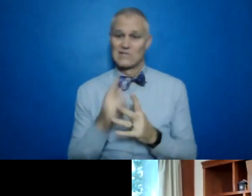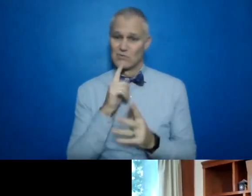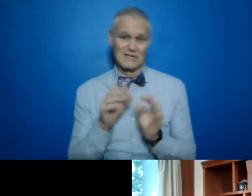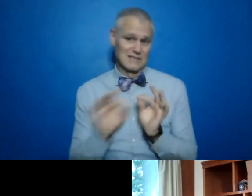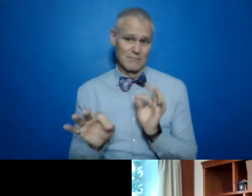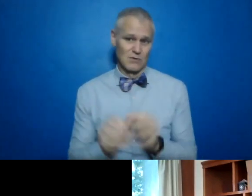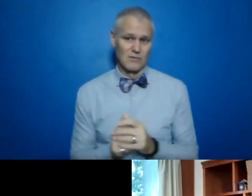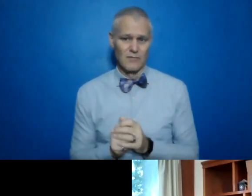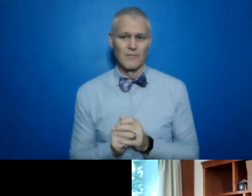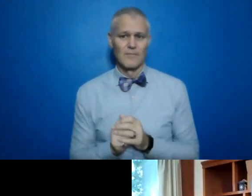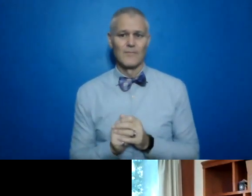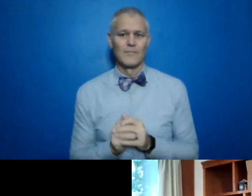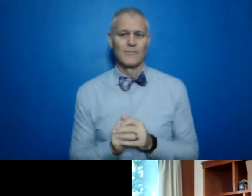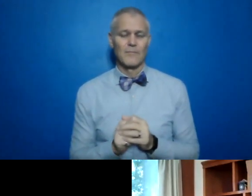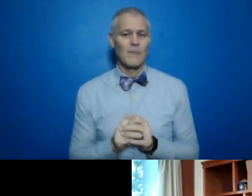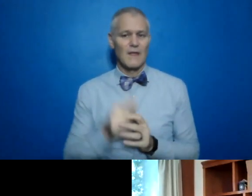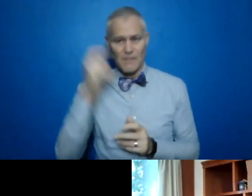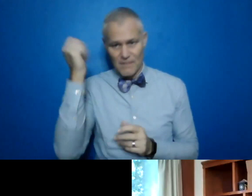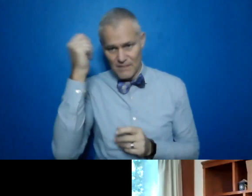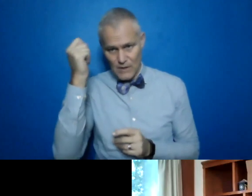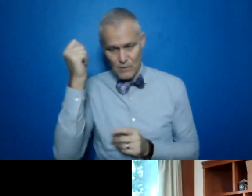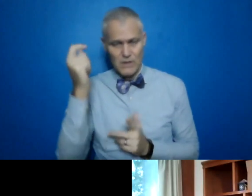Yeah. The theory